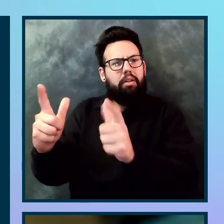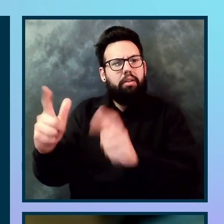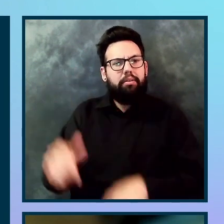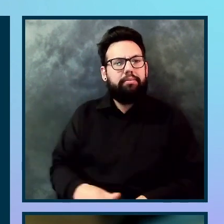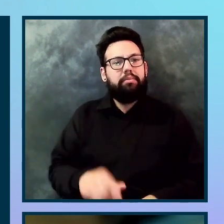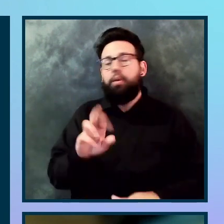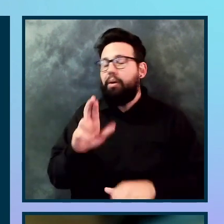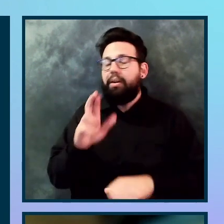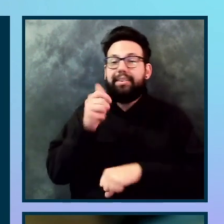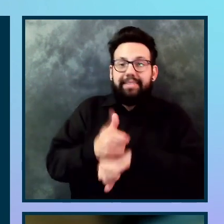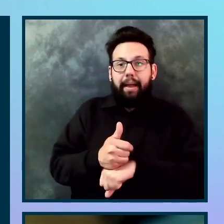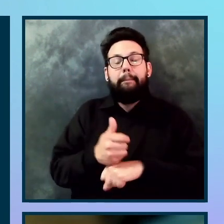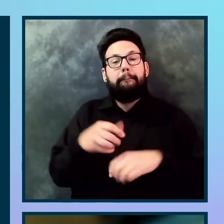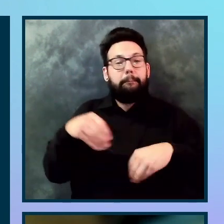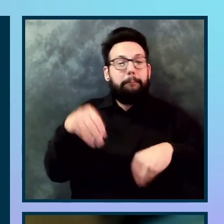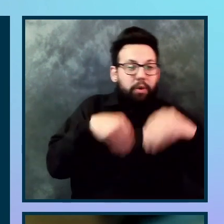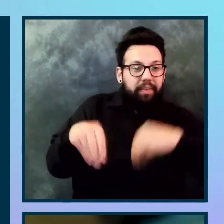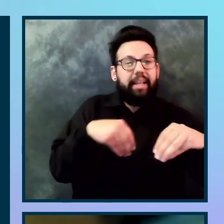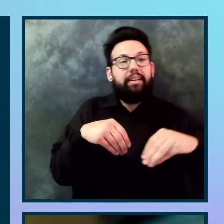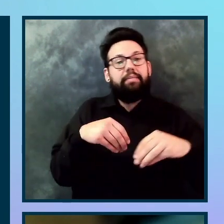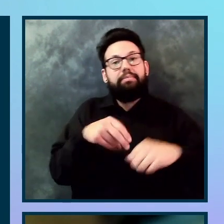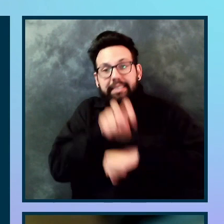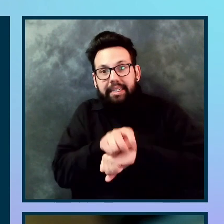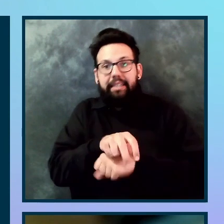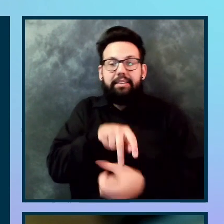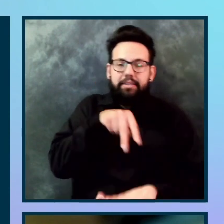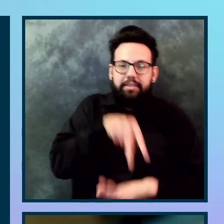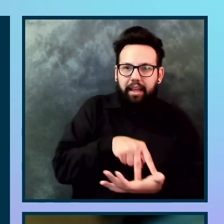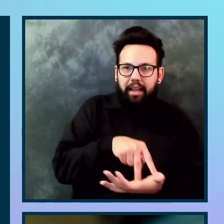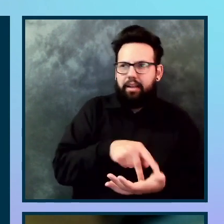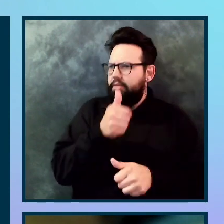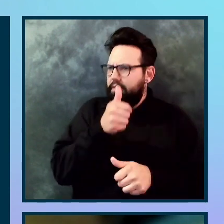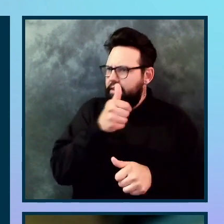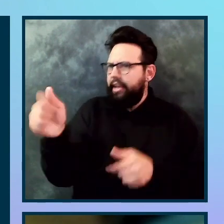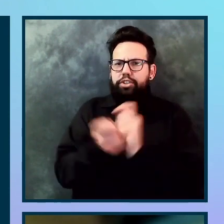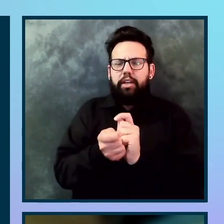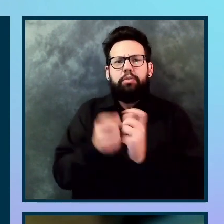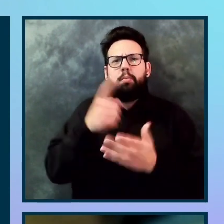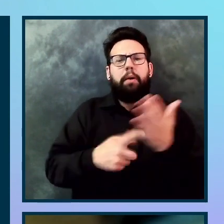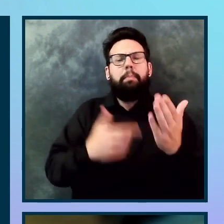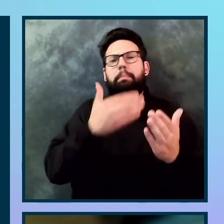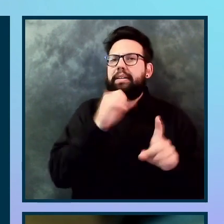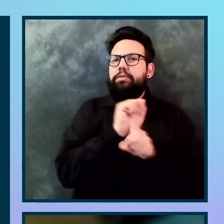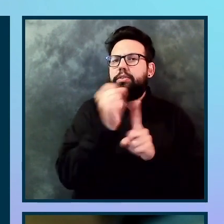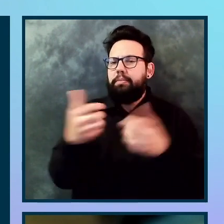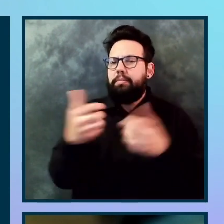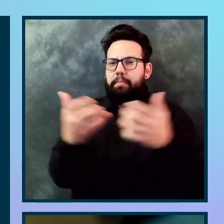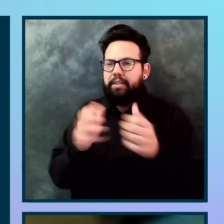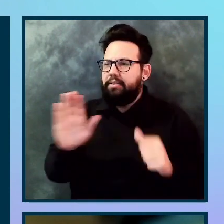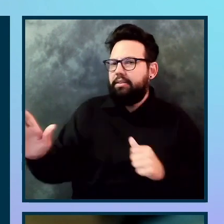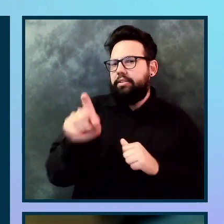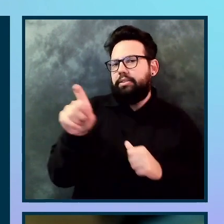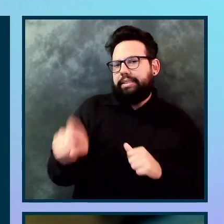sitting, locomotion preferences, to allow users to change the experience to suit their needs and to have that across all